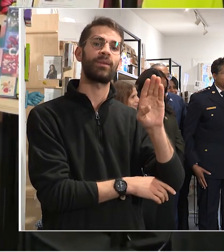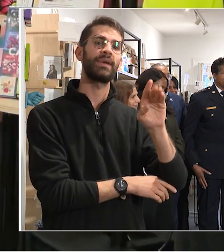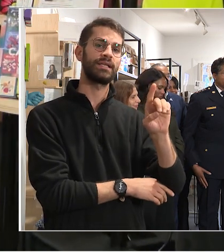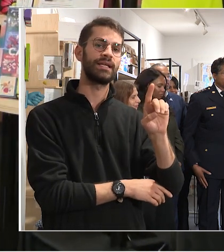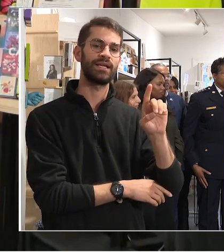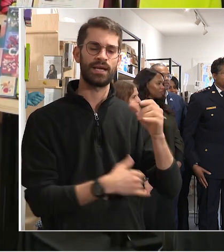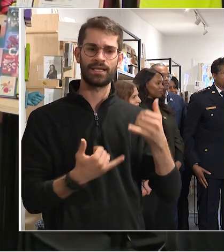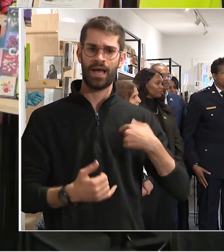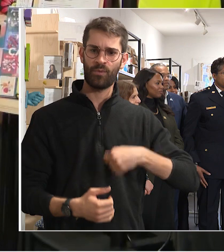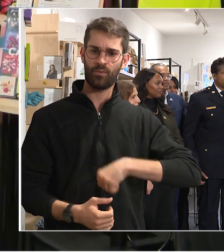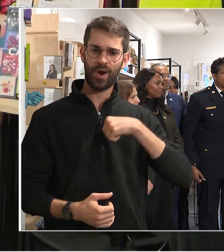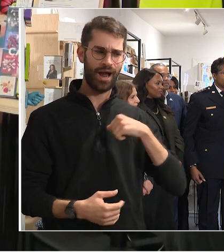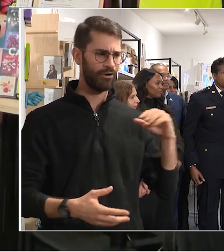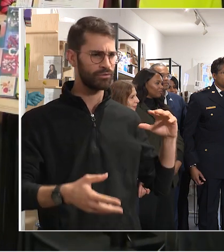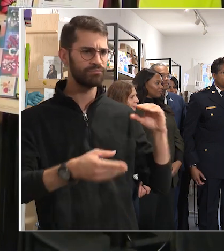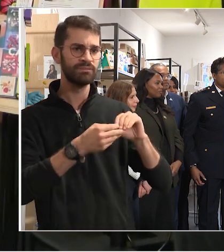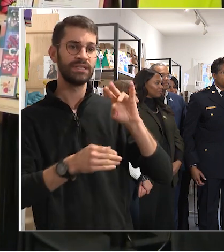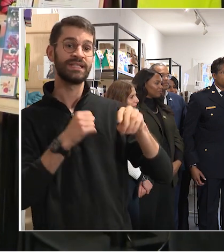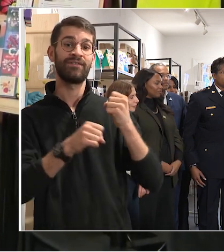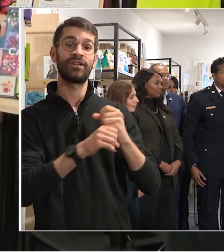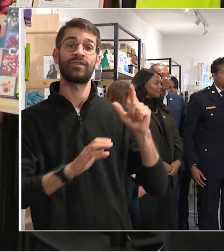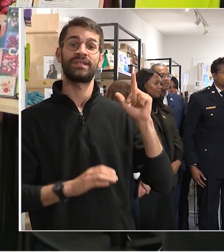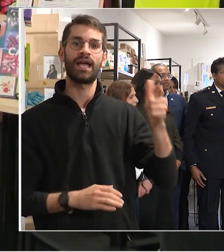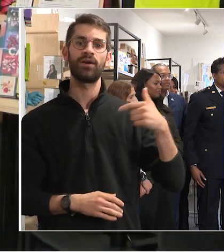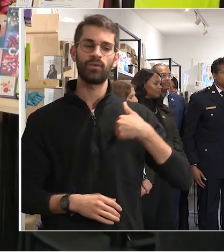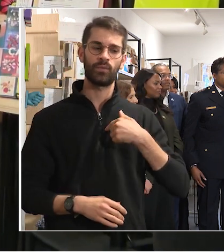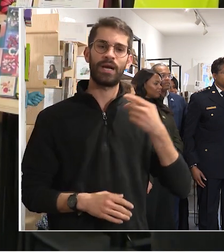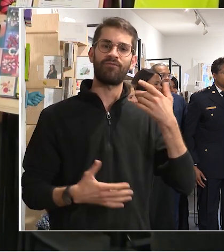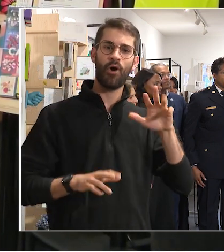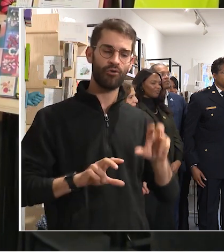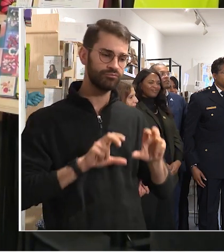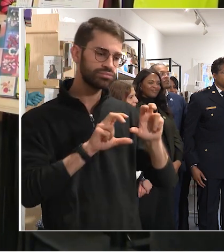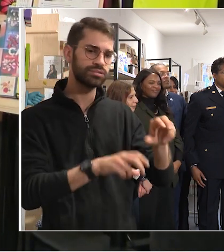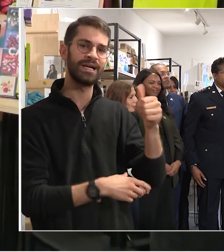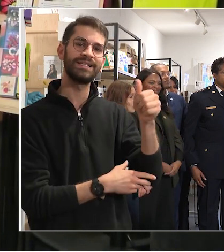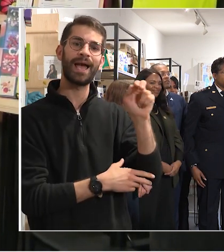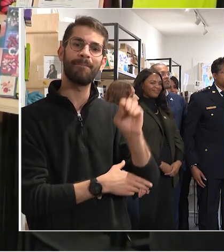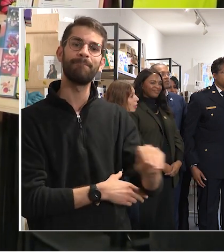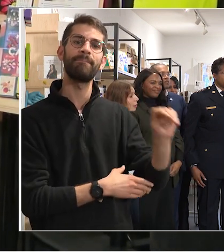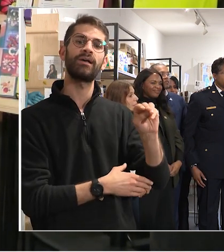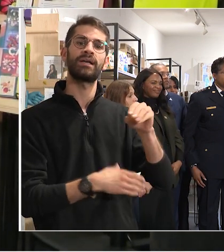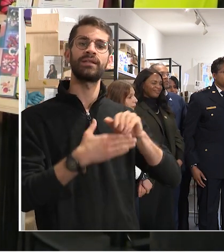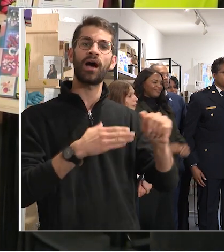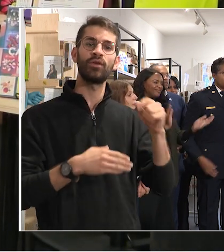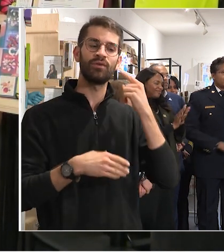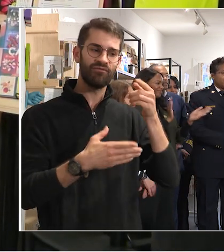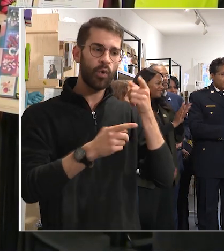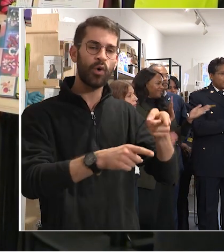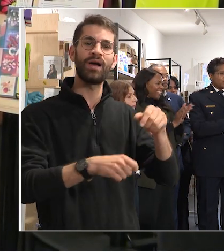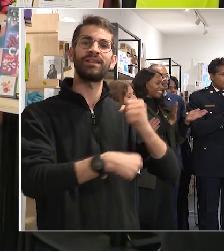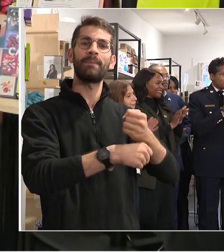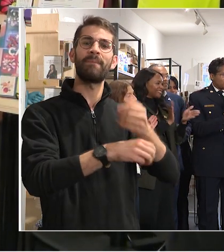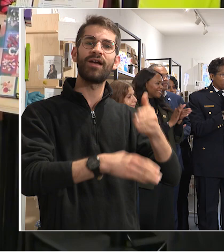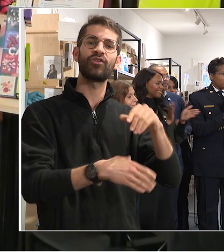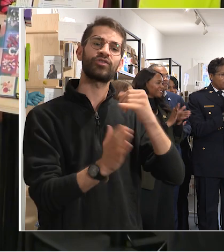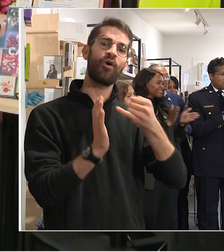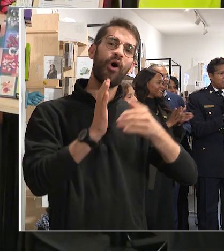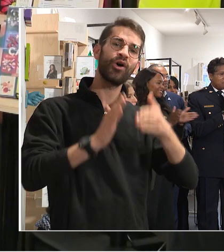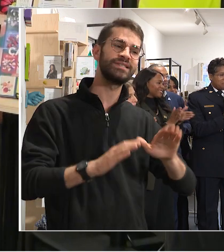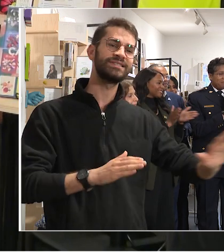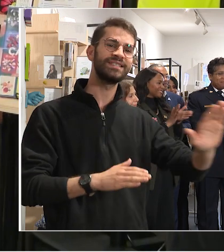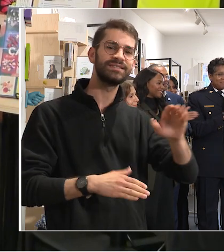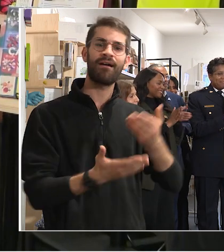that 7 years later, we have put over $10 million back into makers and artisans' hands.